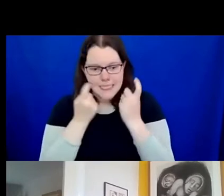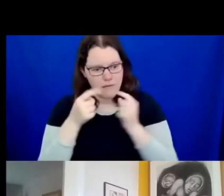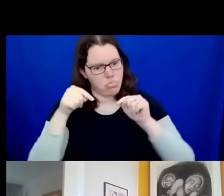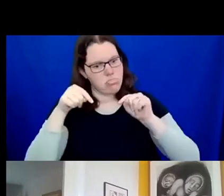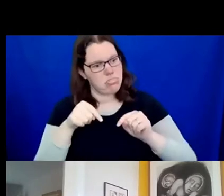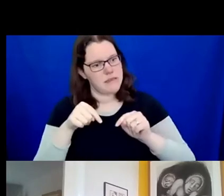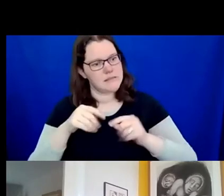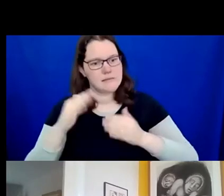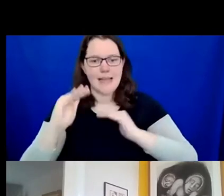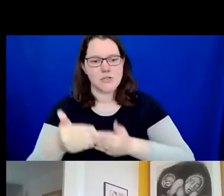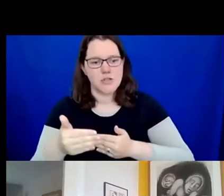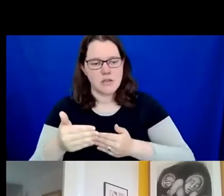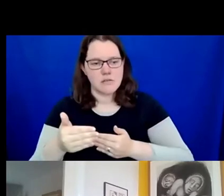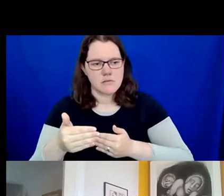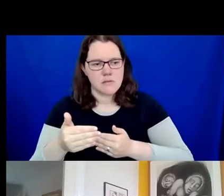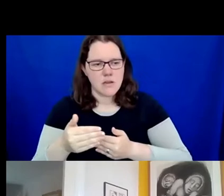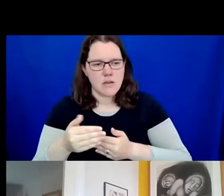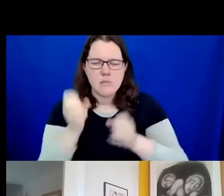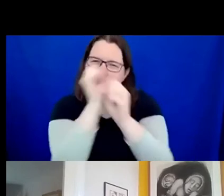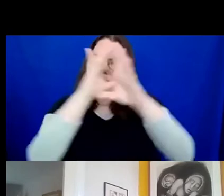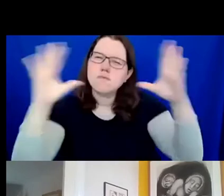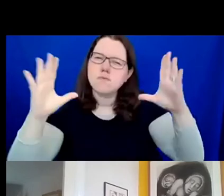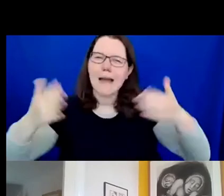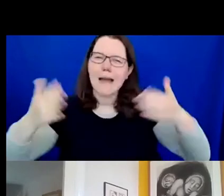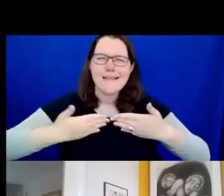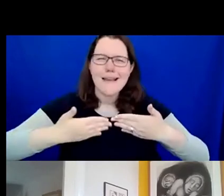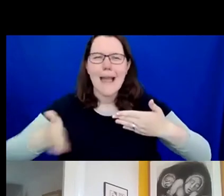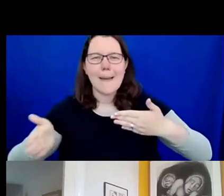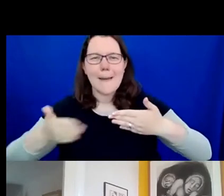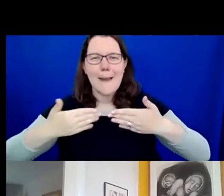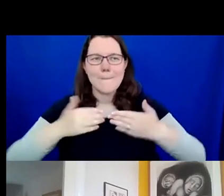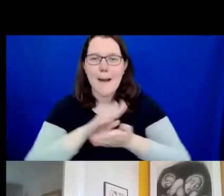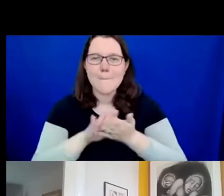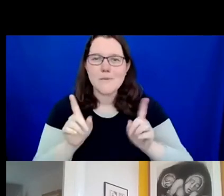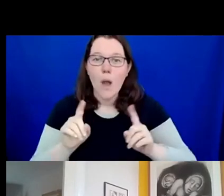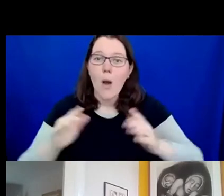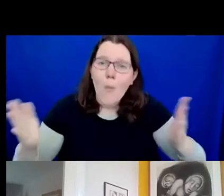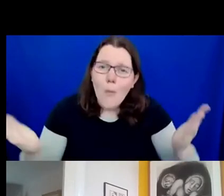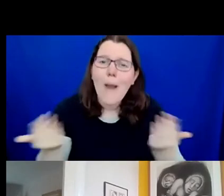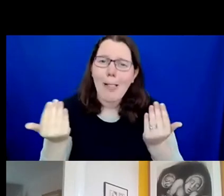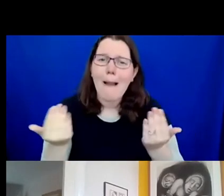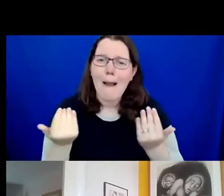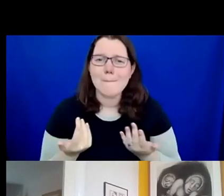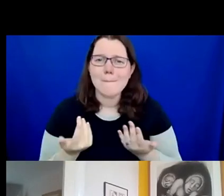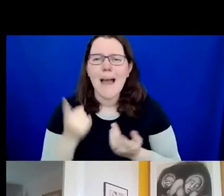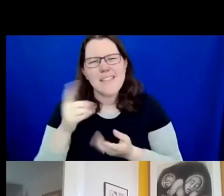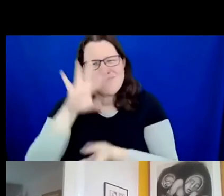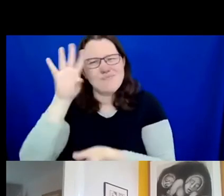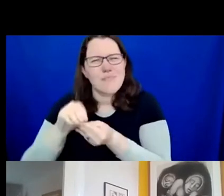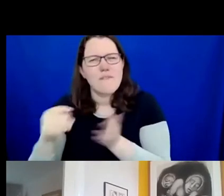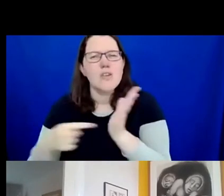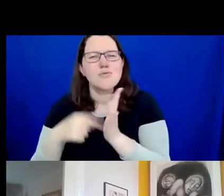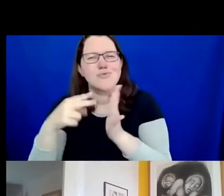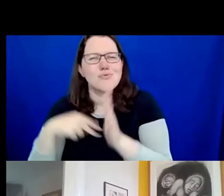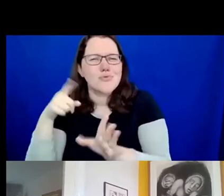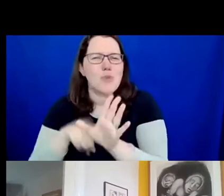who welcomes us in. And to paraphrase Tony Benn's famous five questions about democracy, let's keep asking